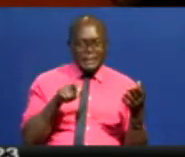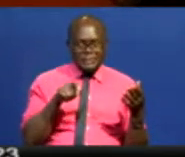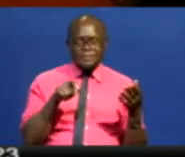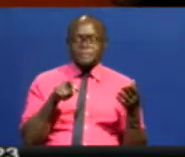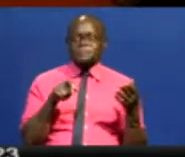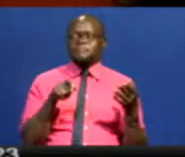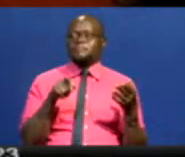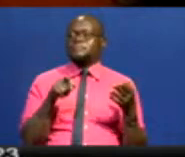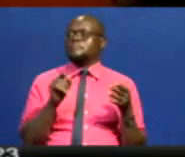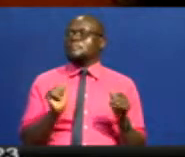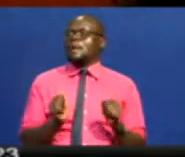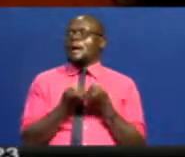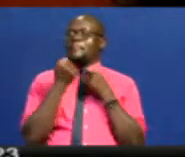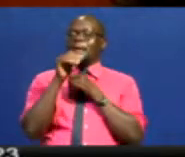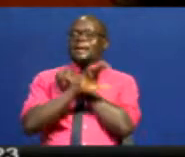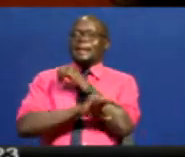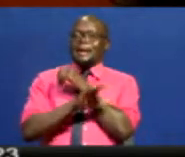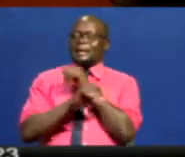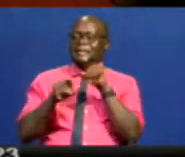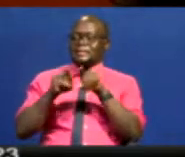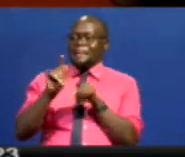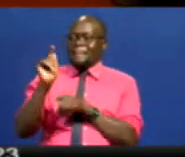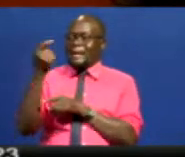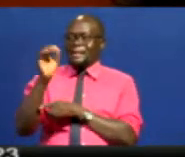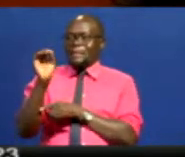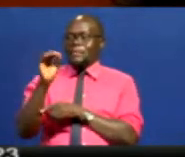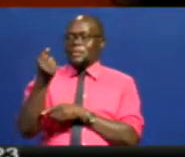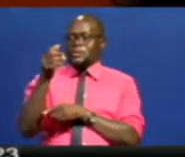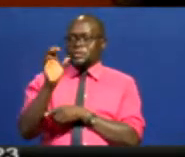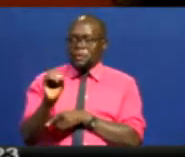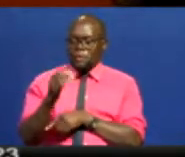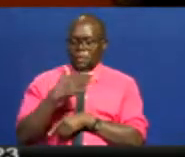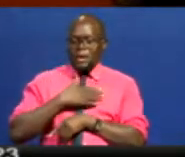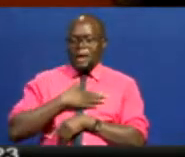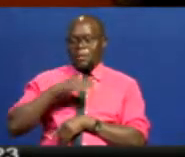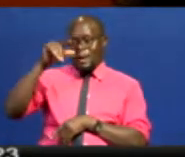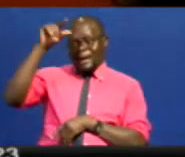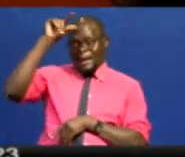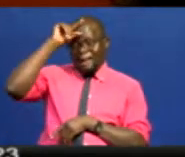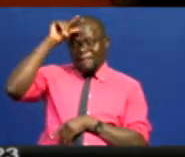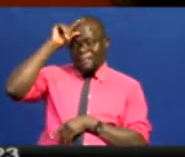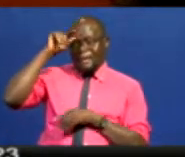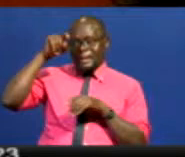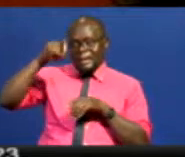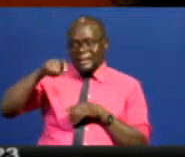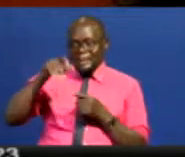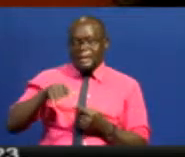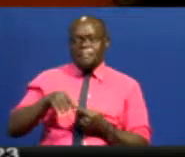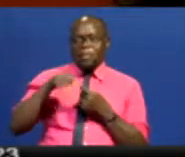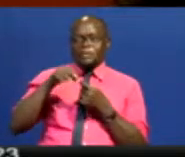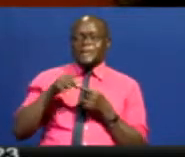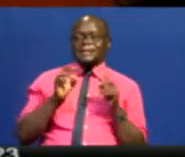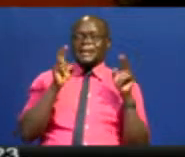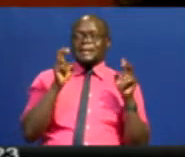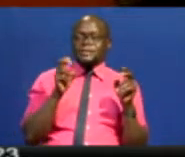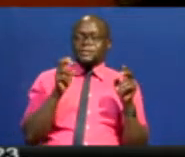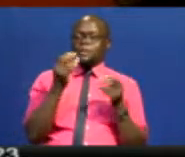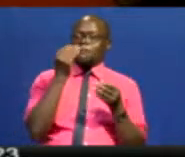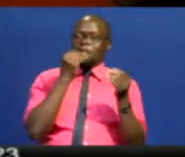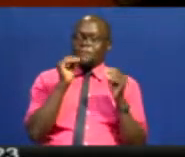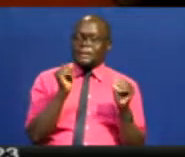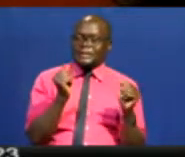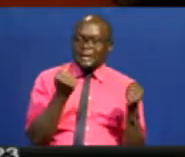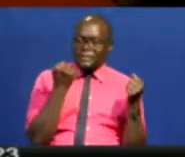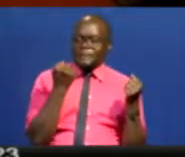not be having in a country like Kenya. And therefore, our government needs to prioritize issues of food